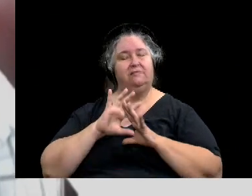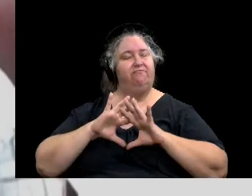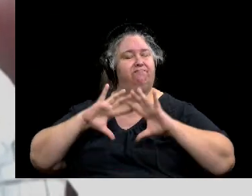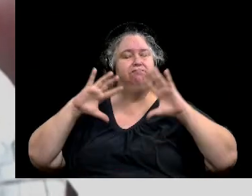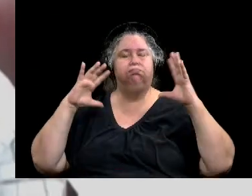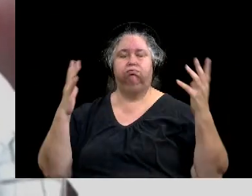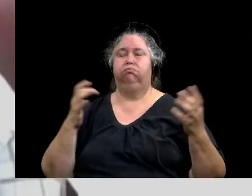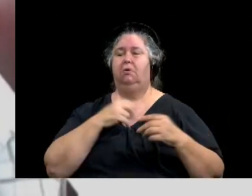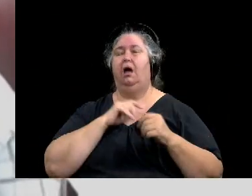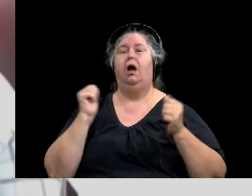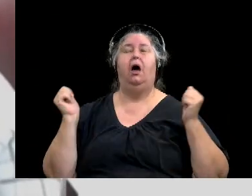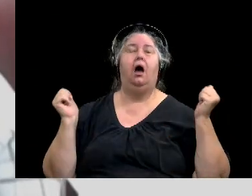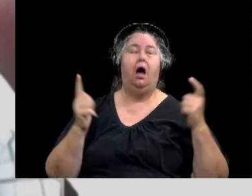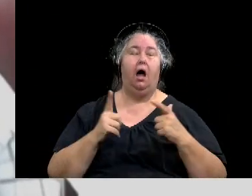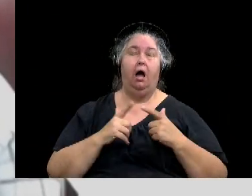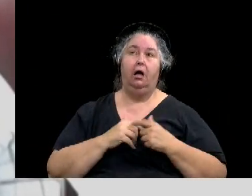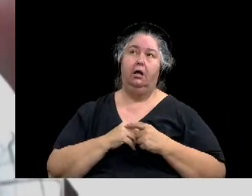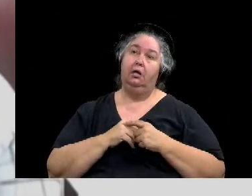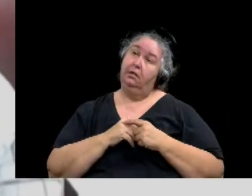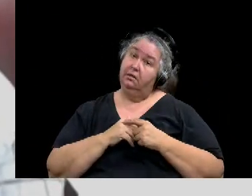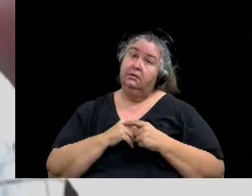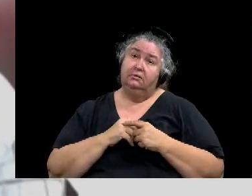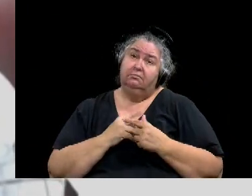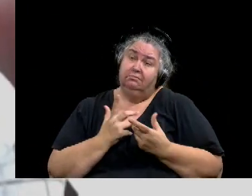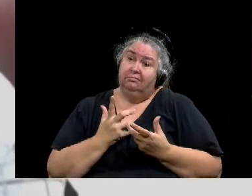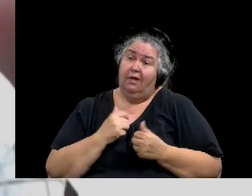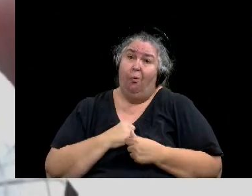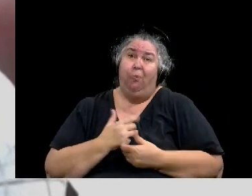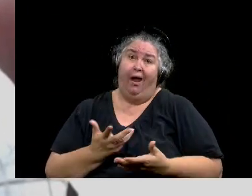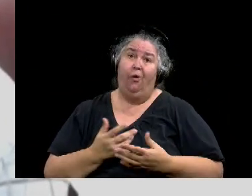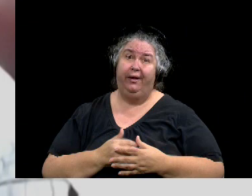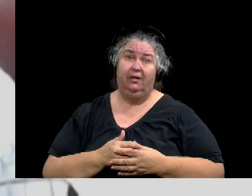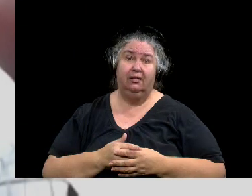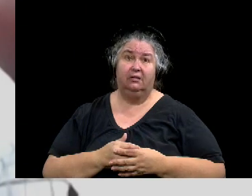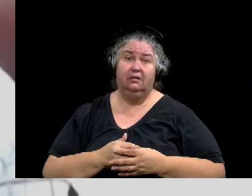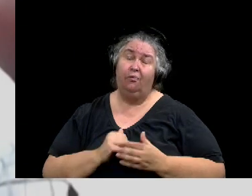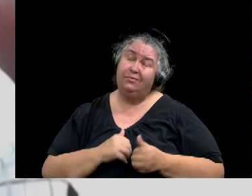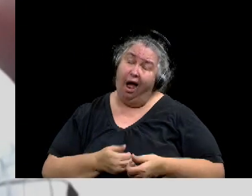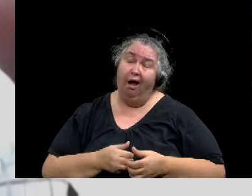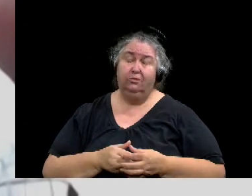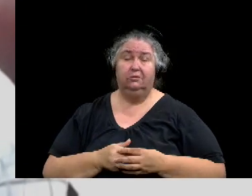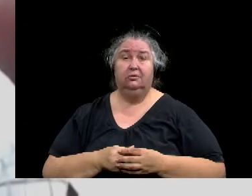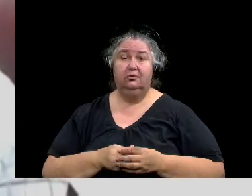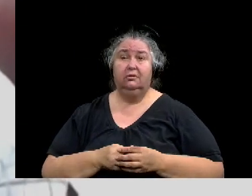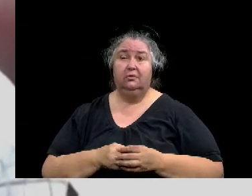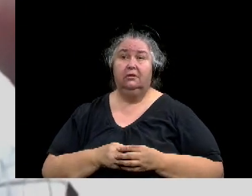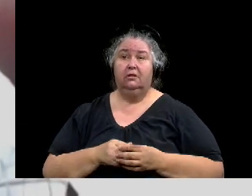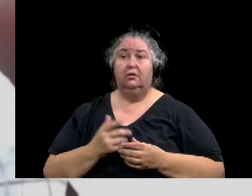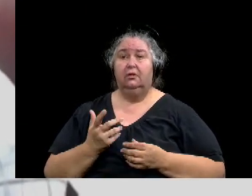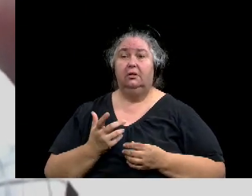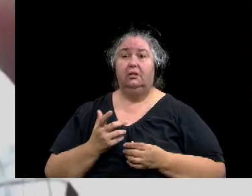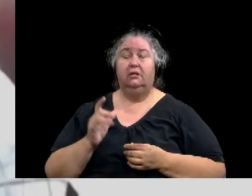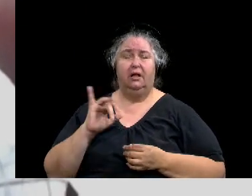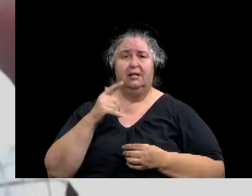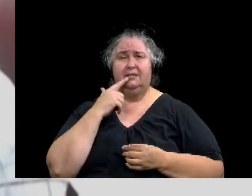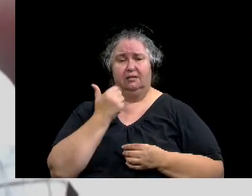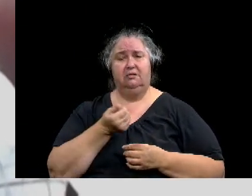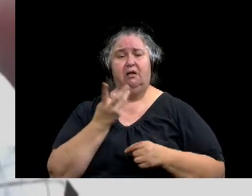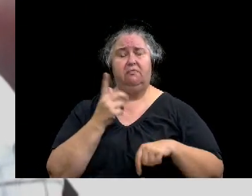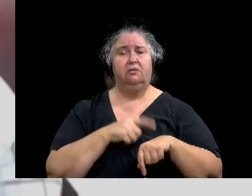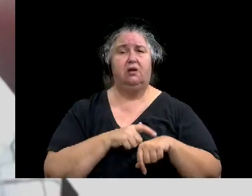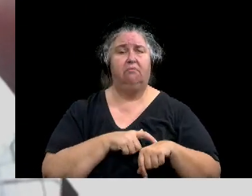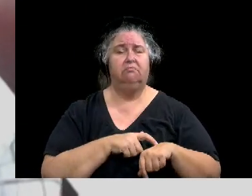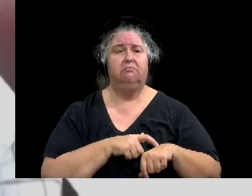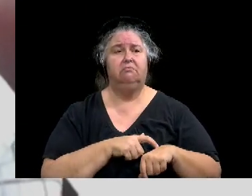Everyone is a little bit weary, and so I think, as we've said on a number of occasions